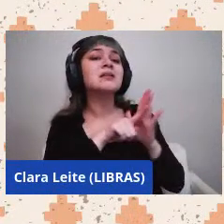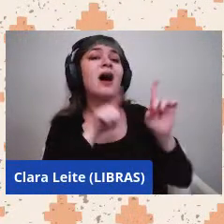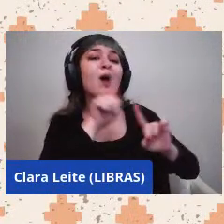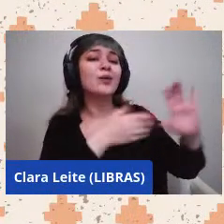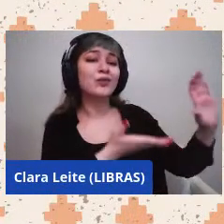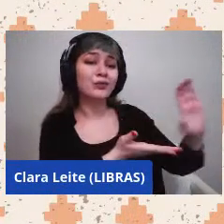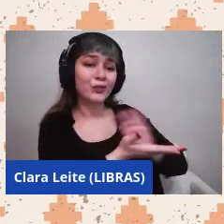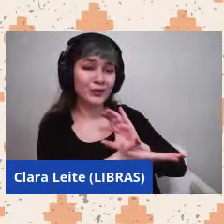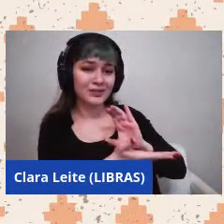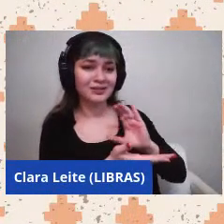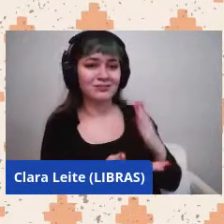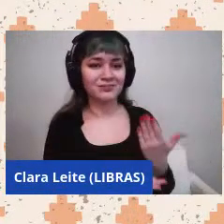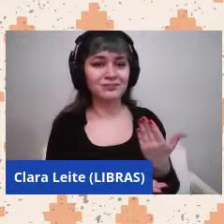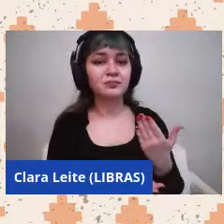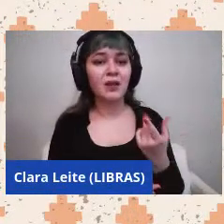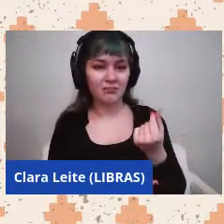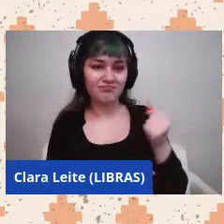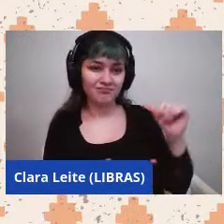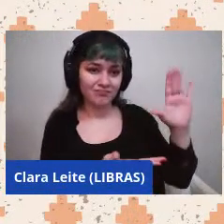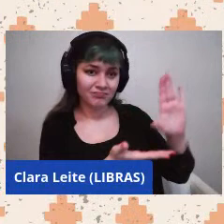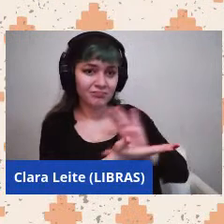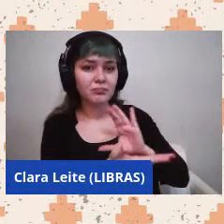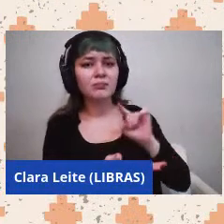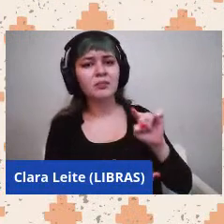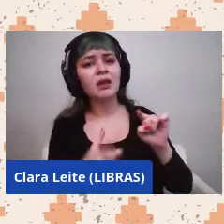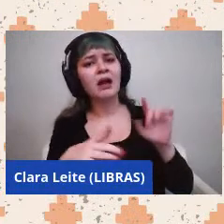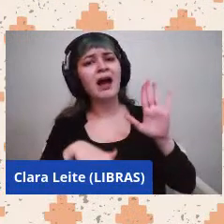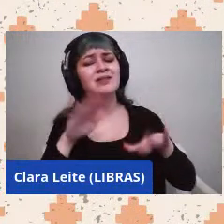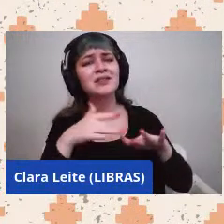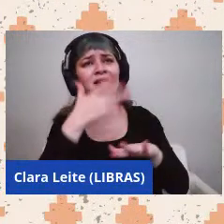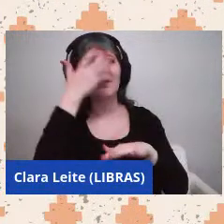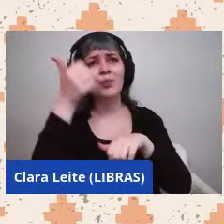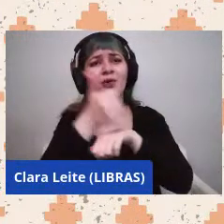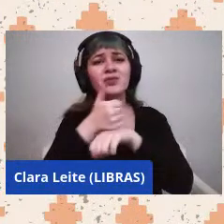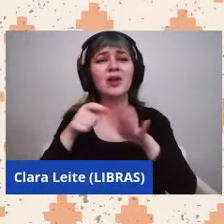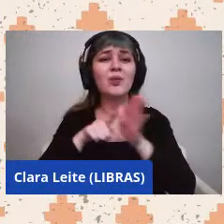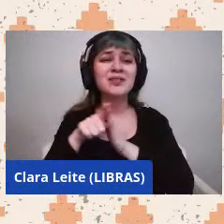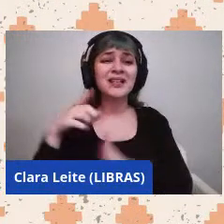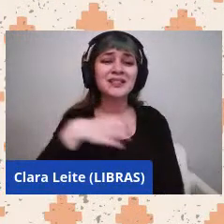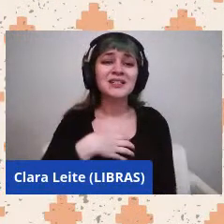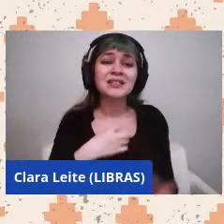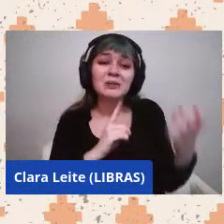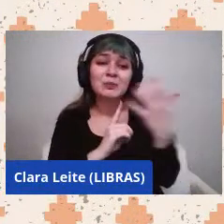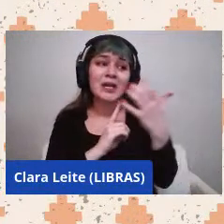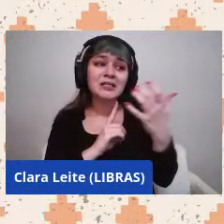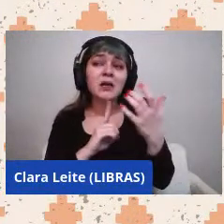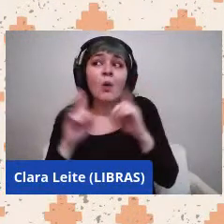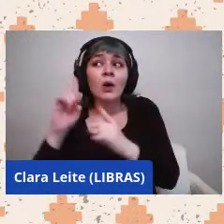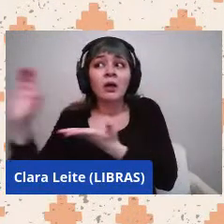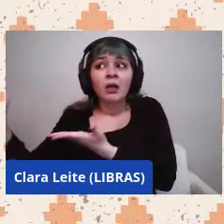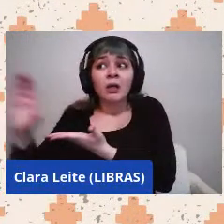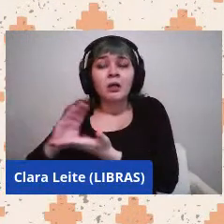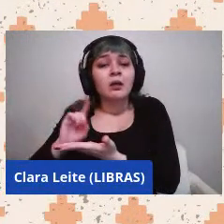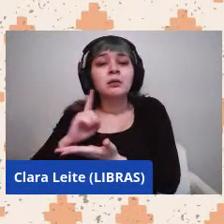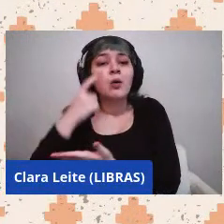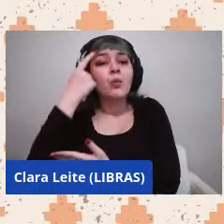research. And I think, again, sometimes researchers feel a lot of pressure to do that without thinking about the kind of